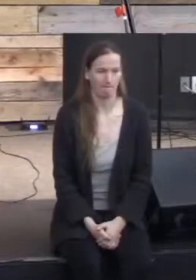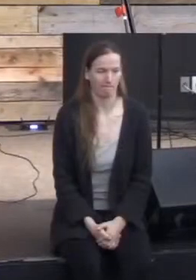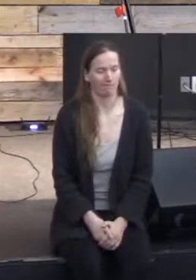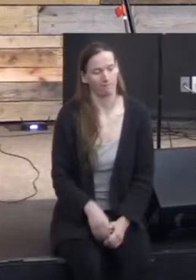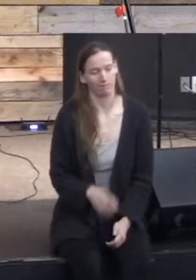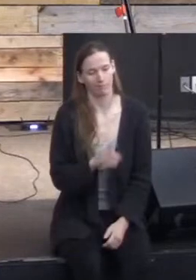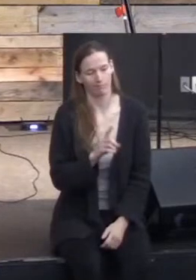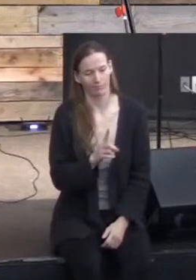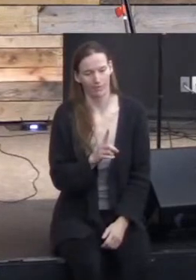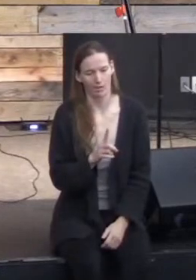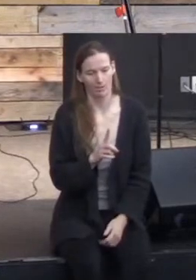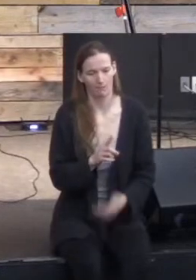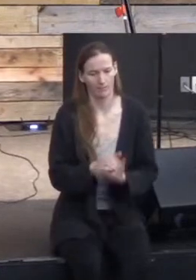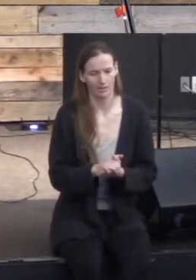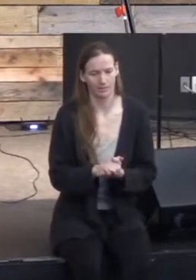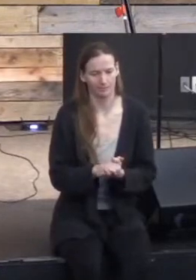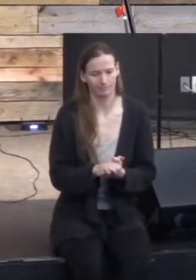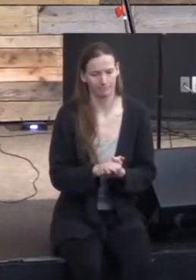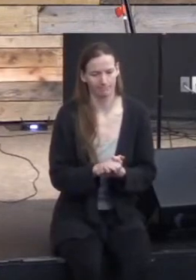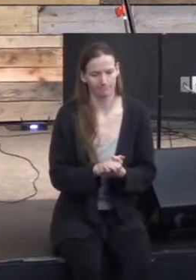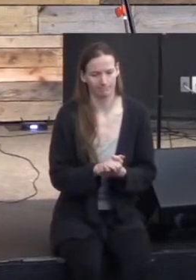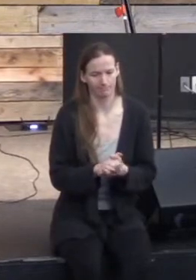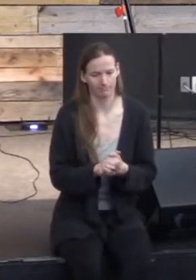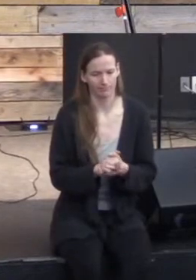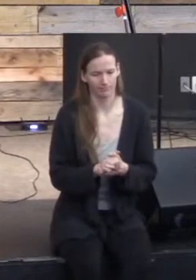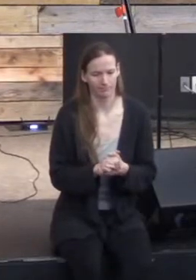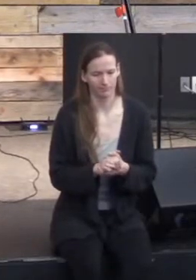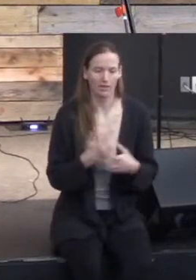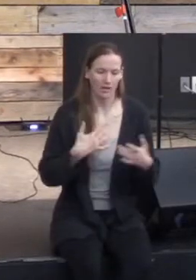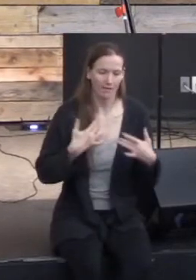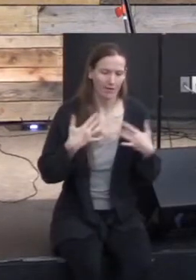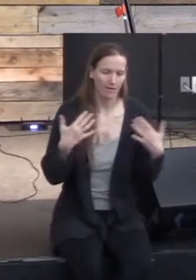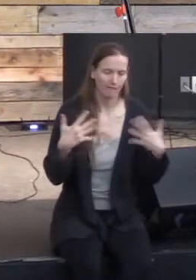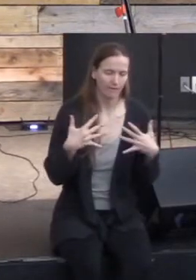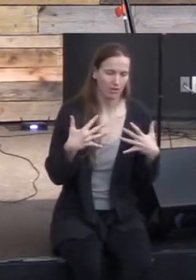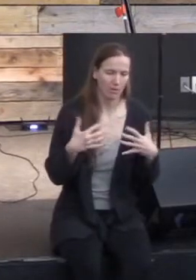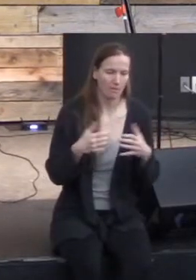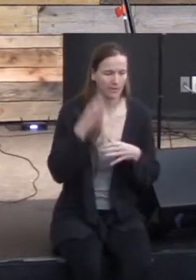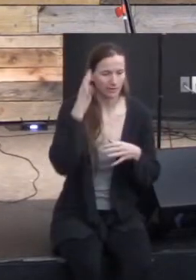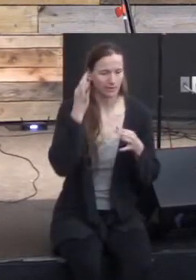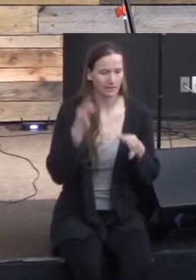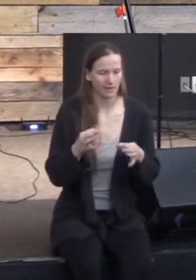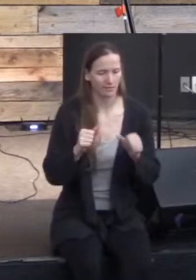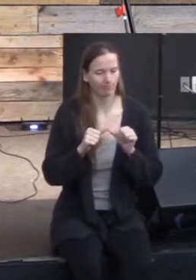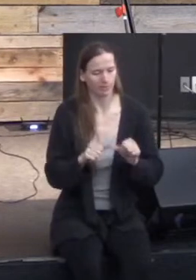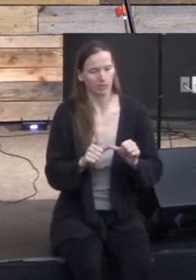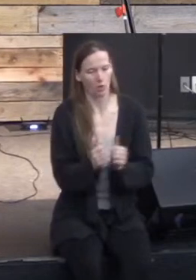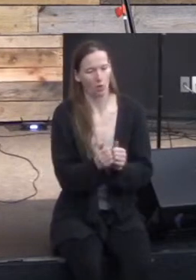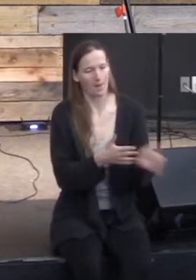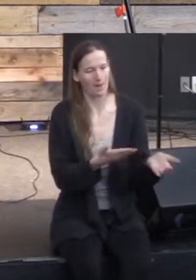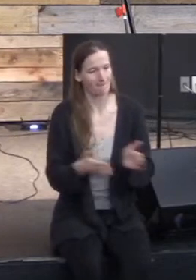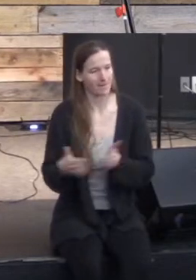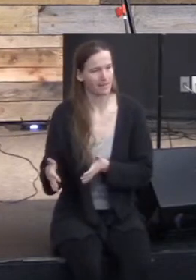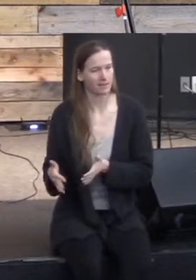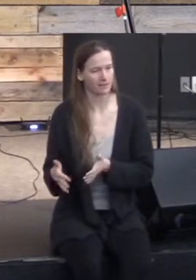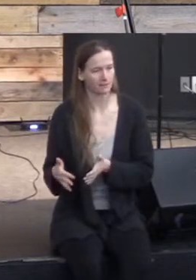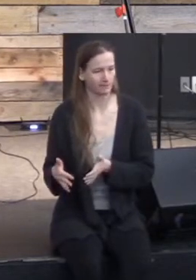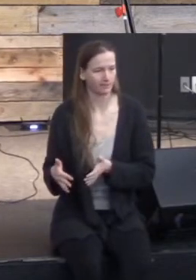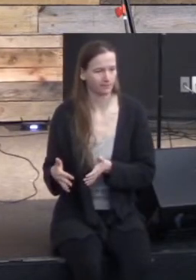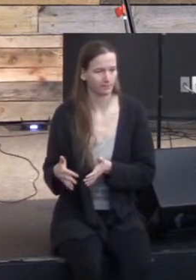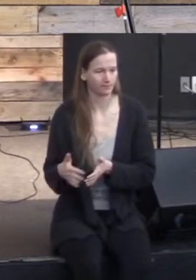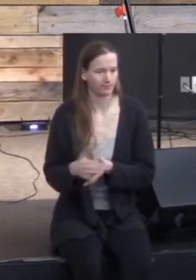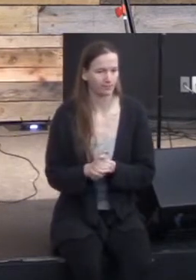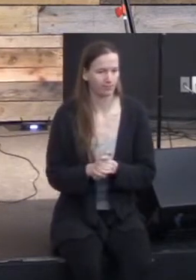But despite his fear, he went on with the plan because he knew God. But he went on with the